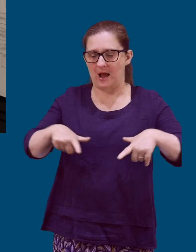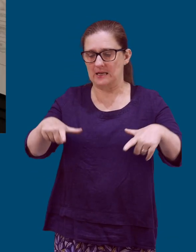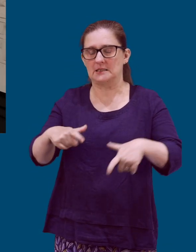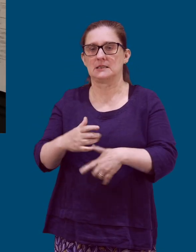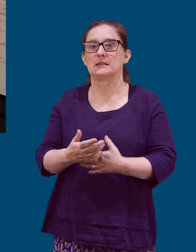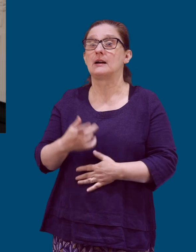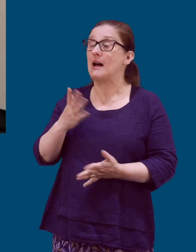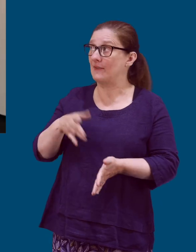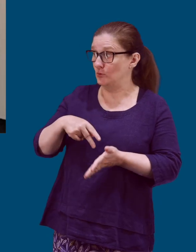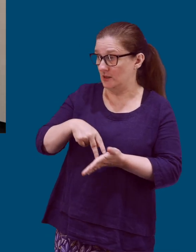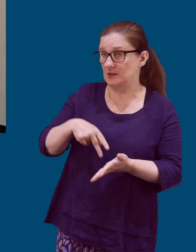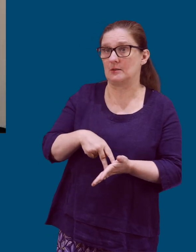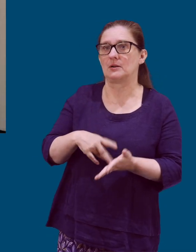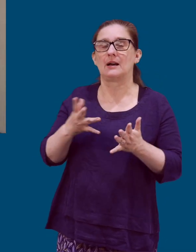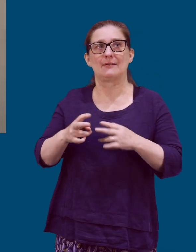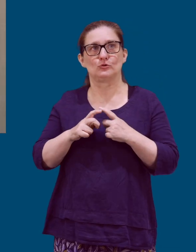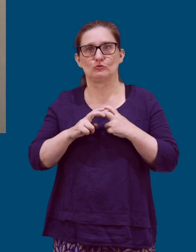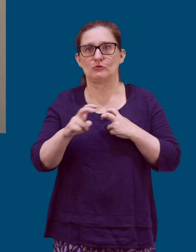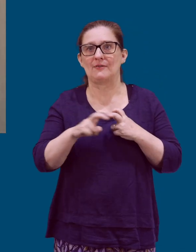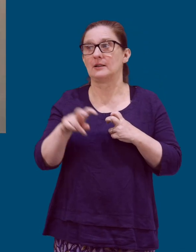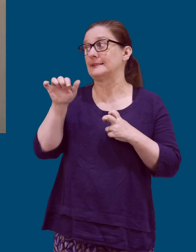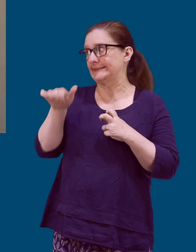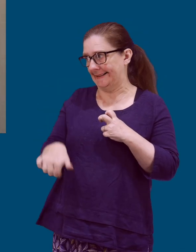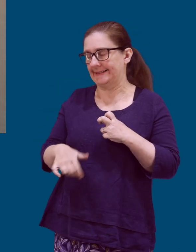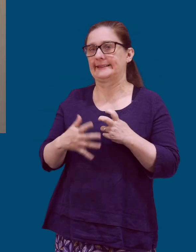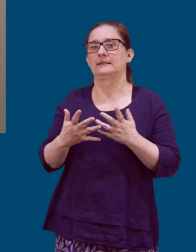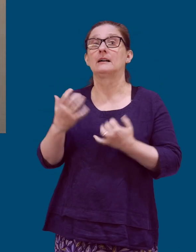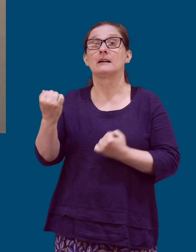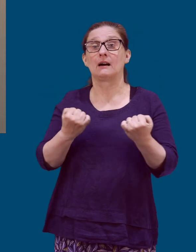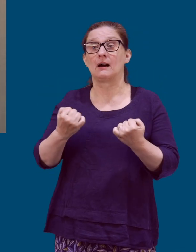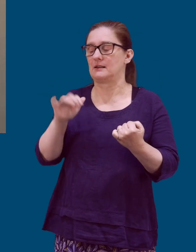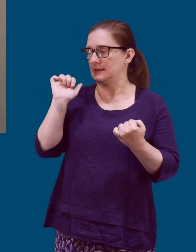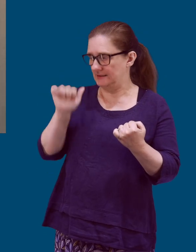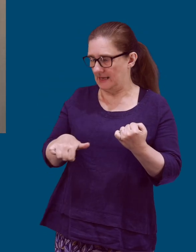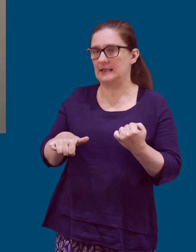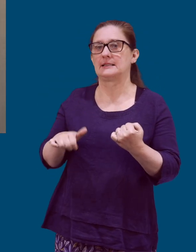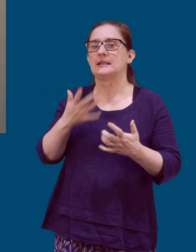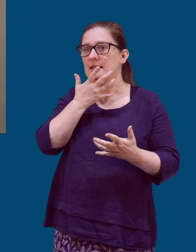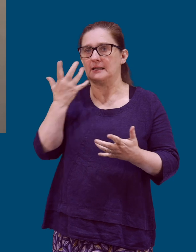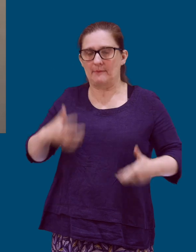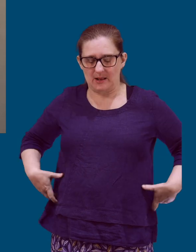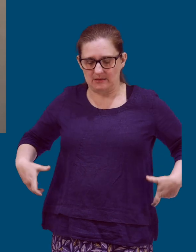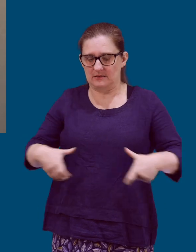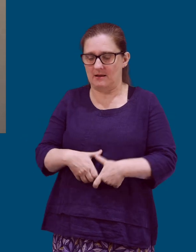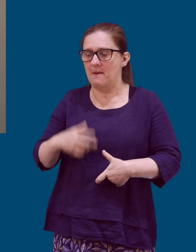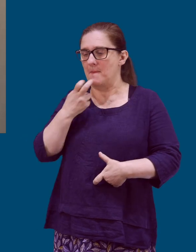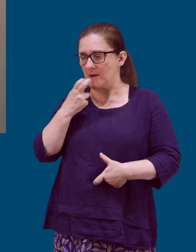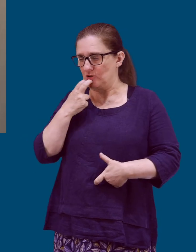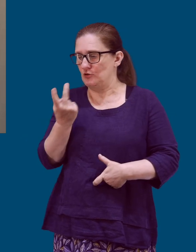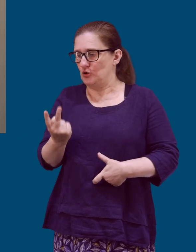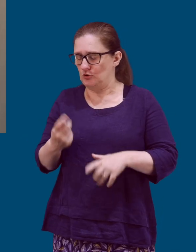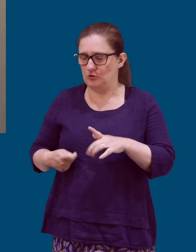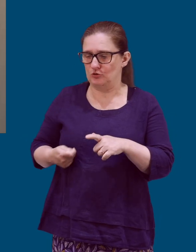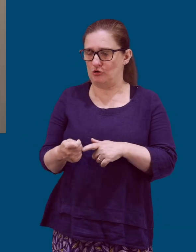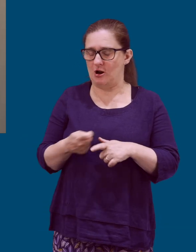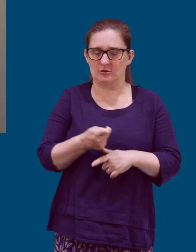up? Yes. Do I have to travel? Yes. Car? Yes. Heat belt, 2 batteries, chargers, hot